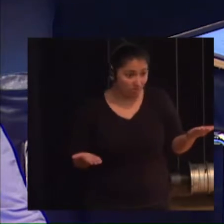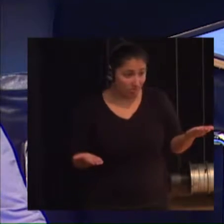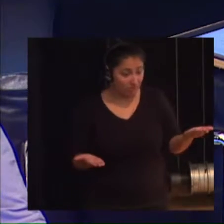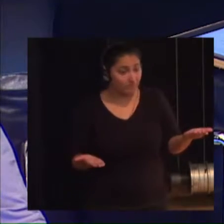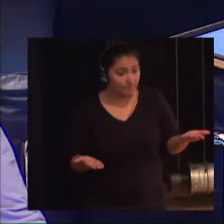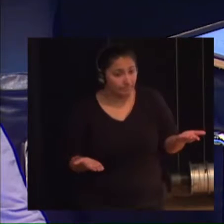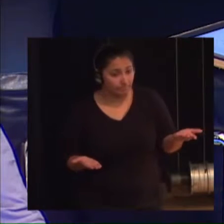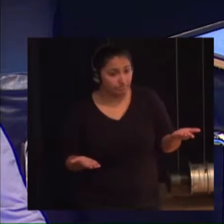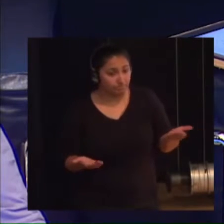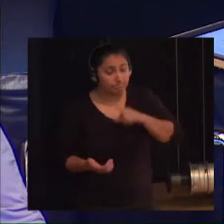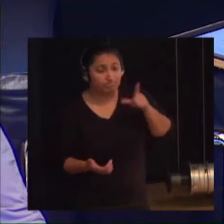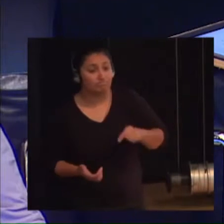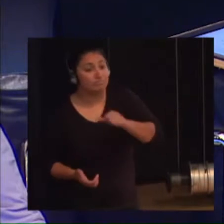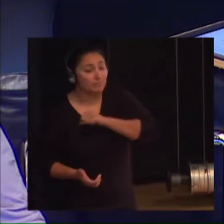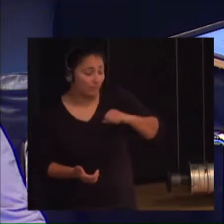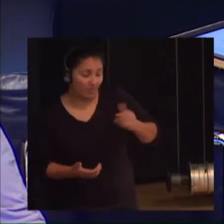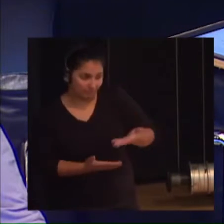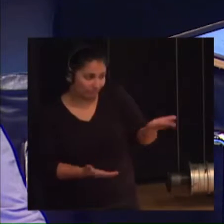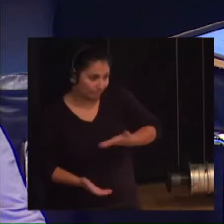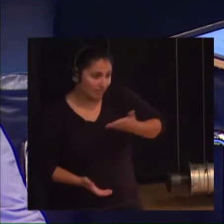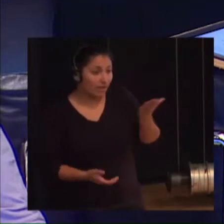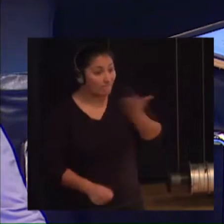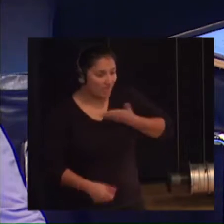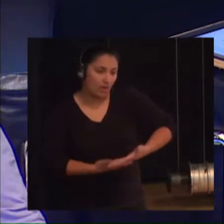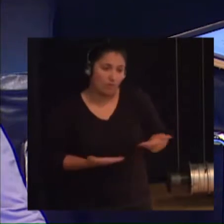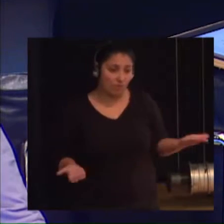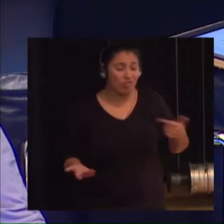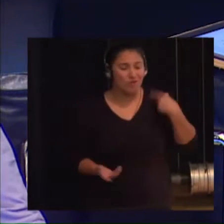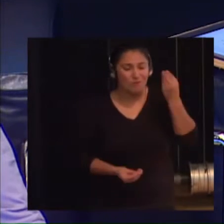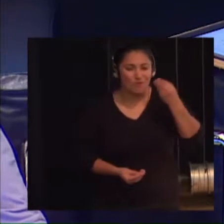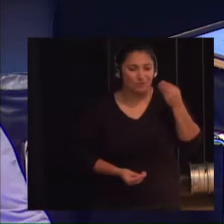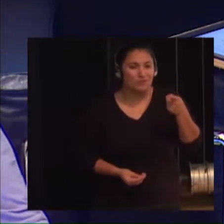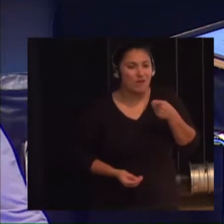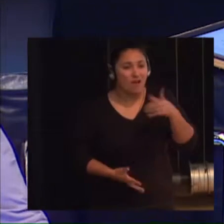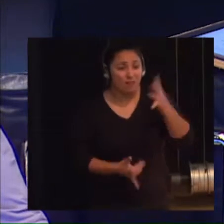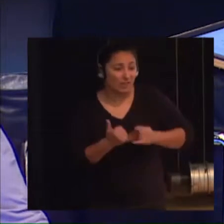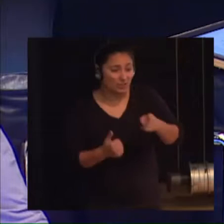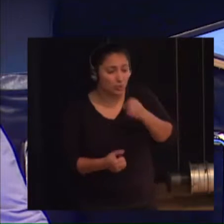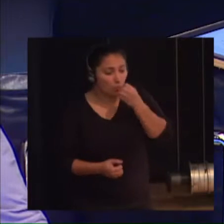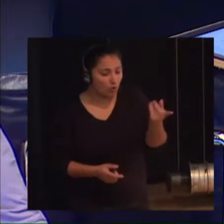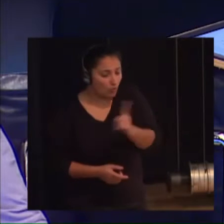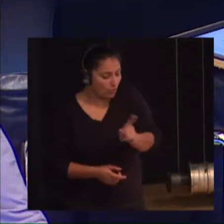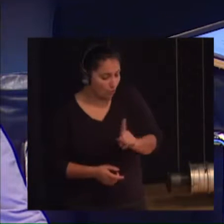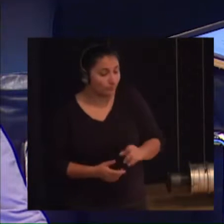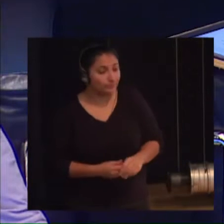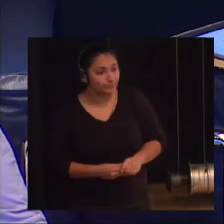that is fairly counterproductive, and there is a little bit of research on that. And